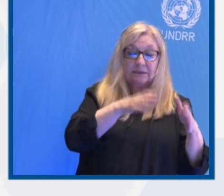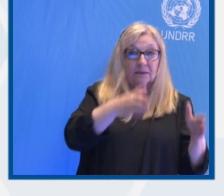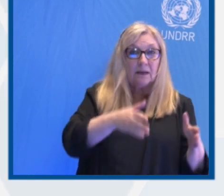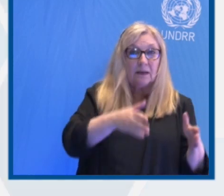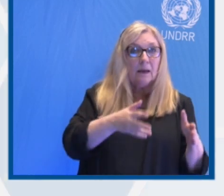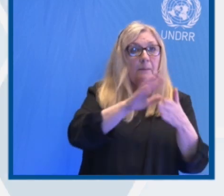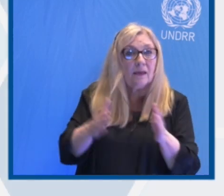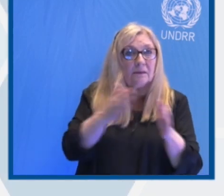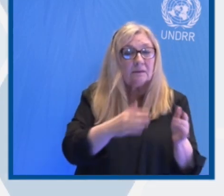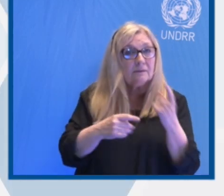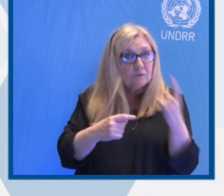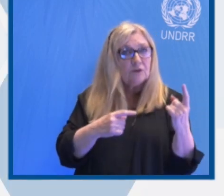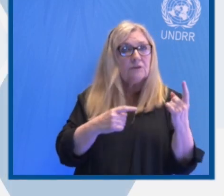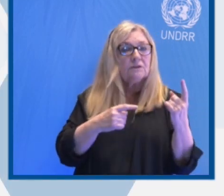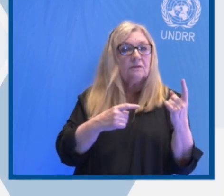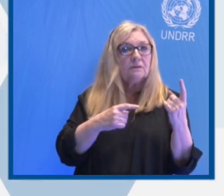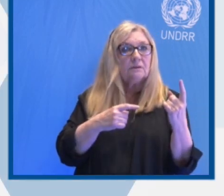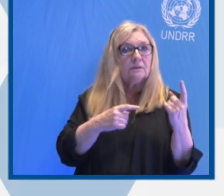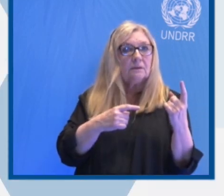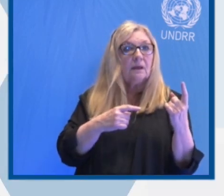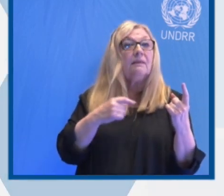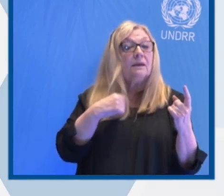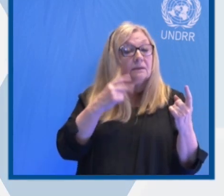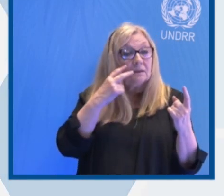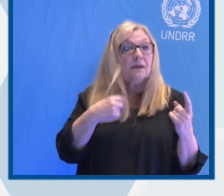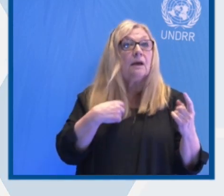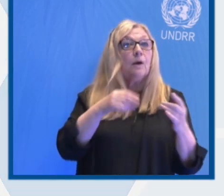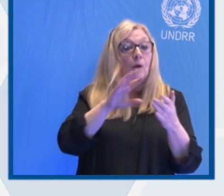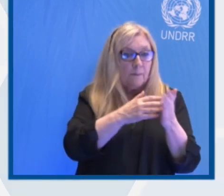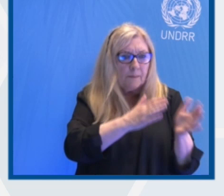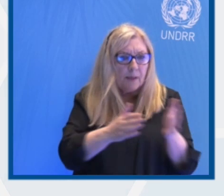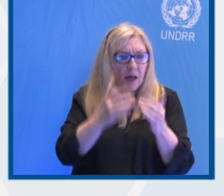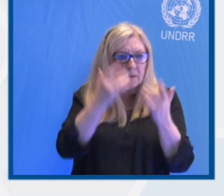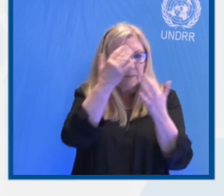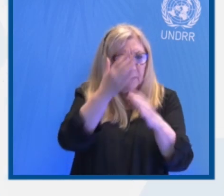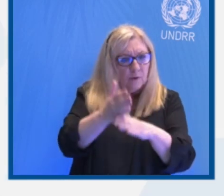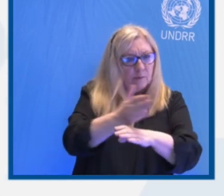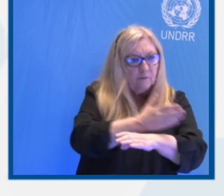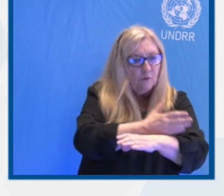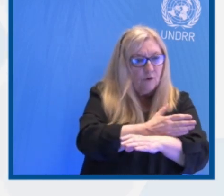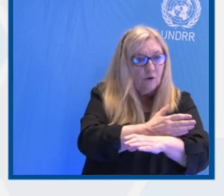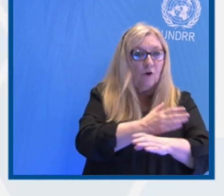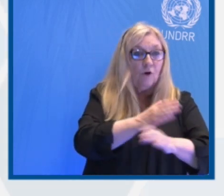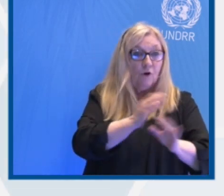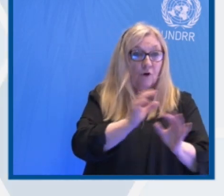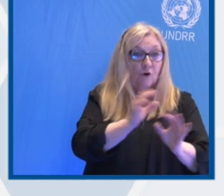would be required to absorb less damage, less loss of life, less loss of